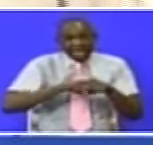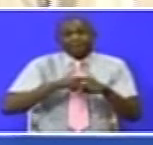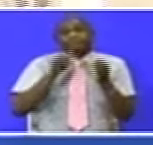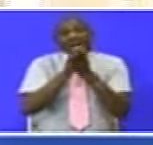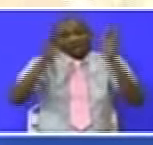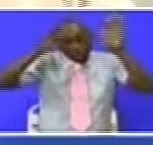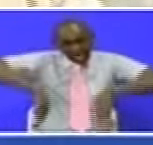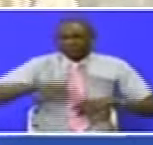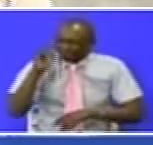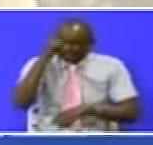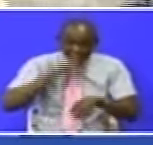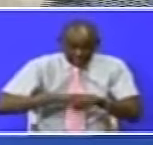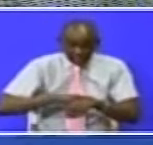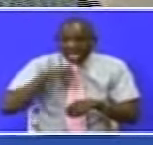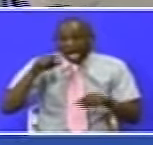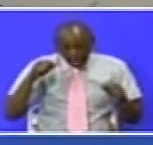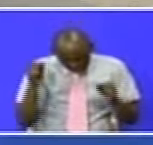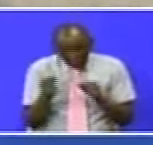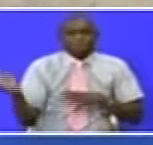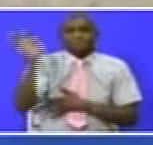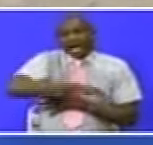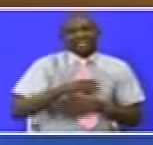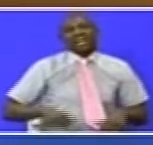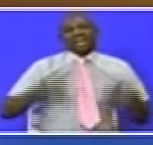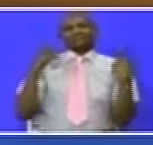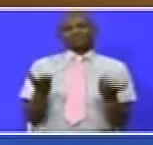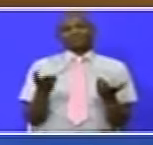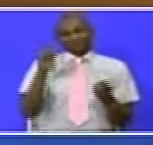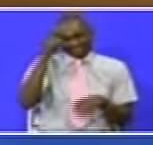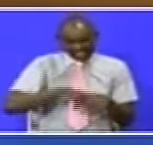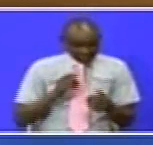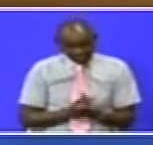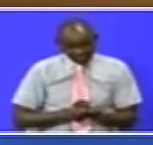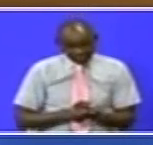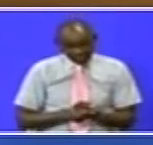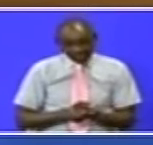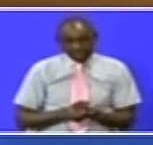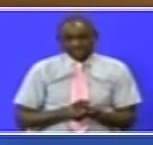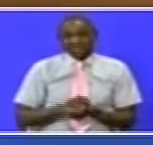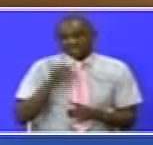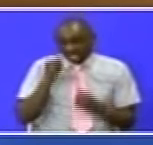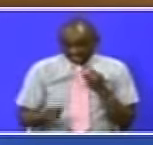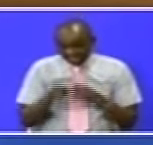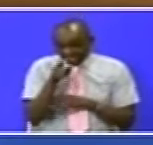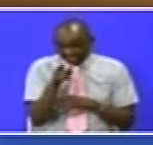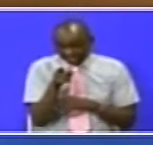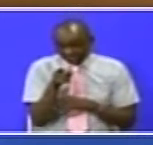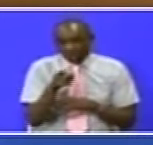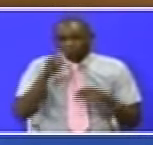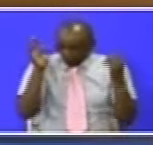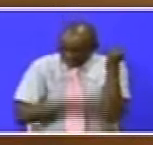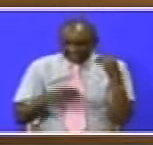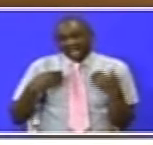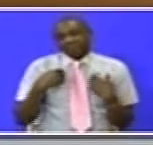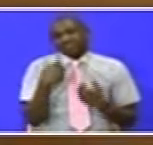for the first time being resuscitated back to life. In the last 3 weeks, Chase Bank had the worst